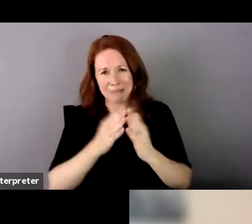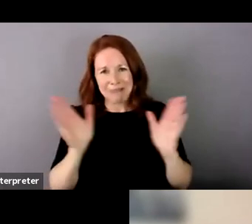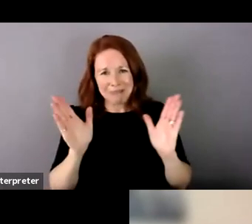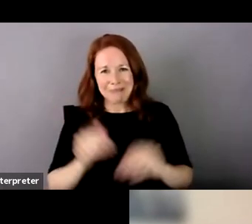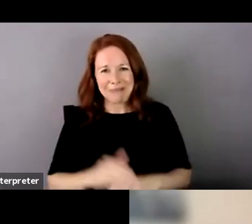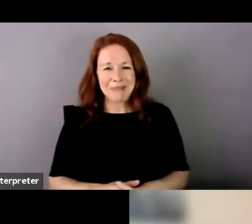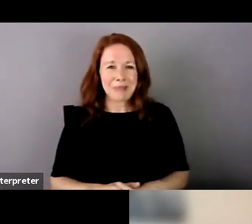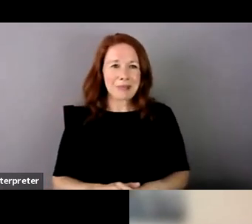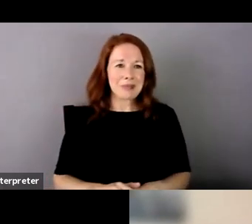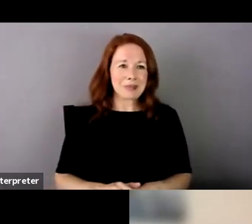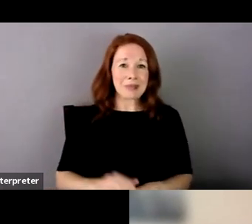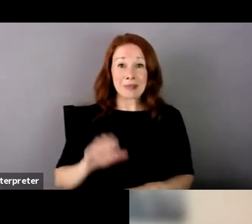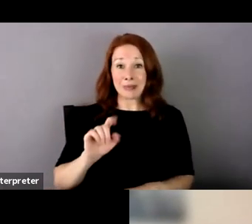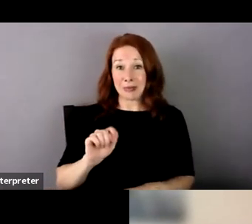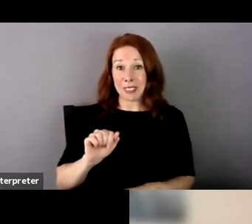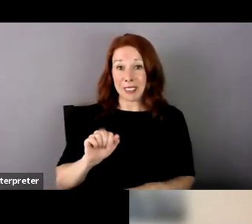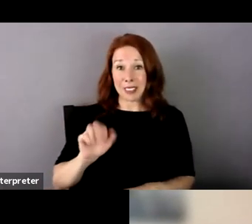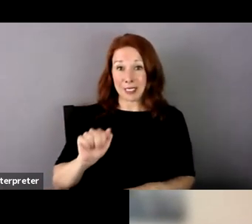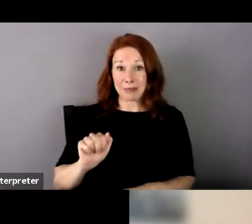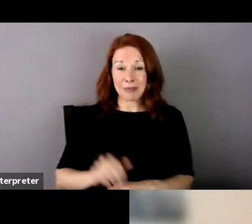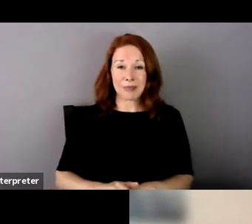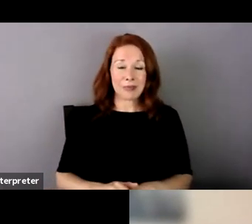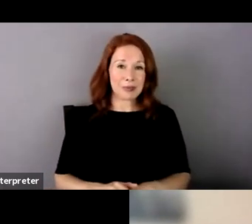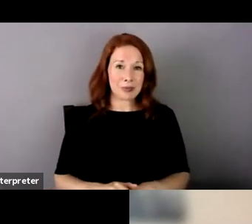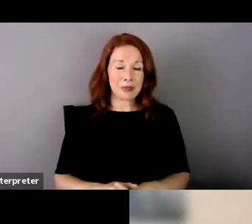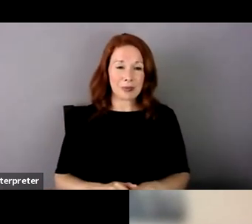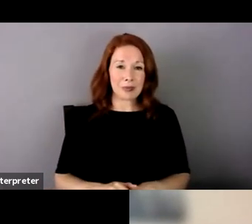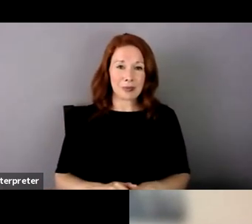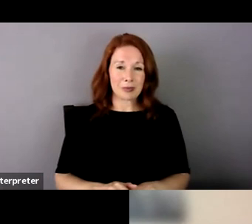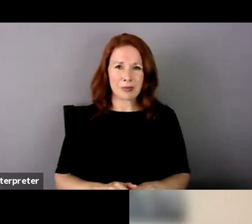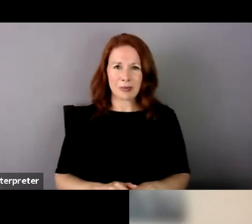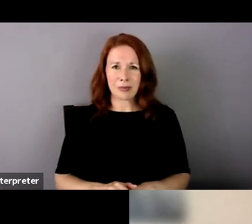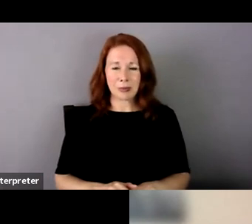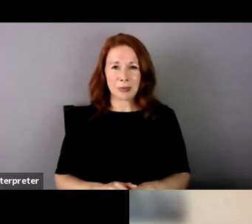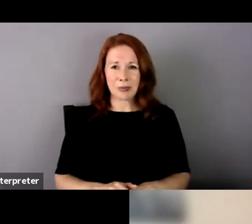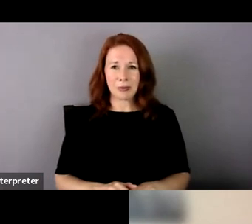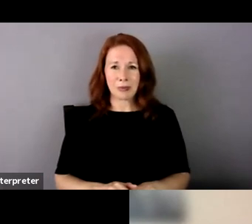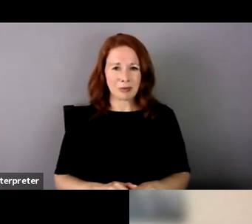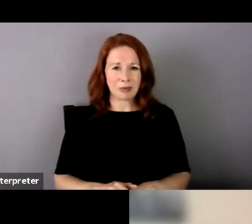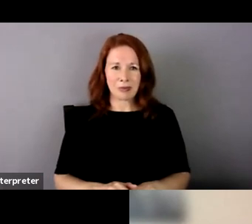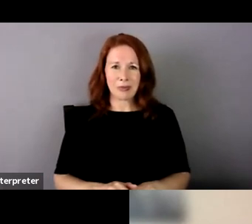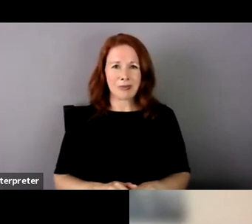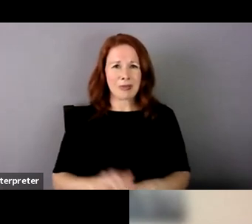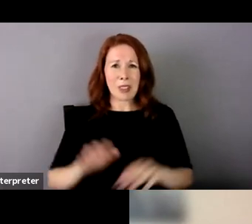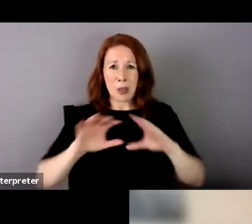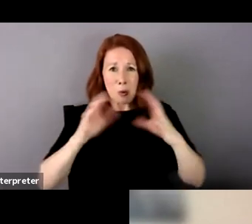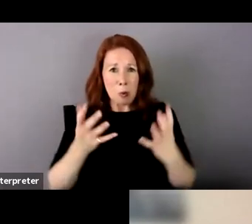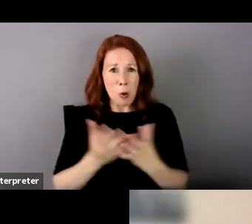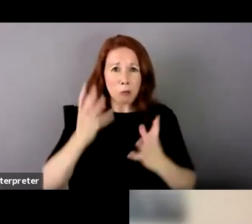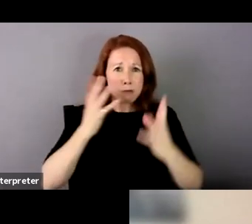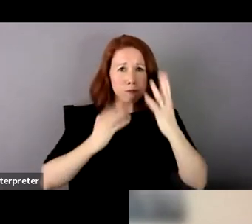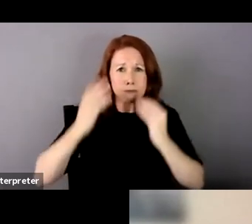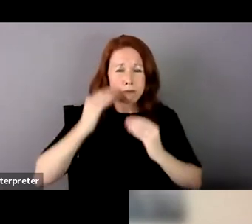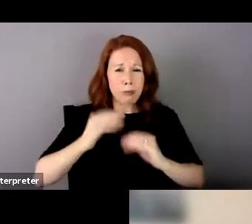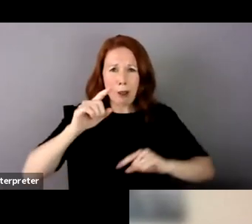Can I just mention that I think it's clear that everyone's experience of the world is a little bit different,